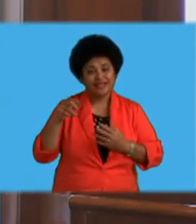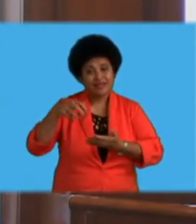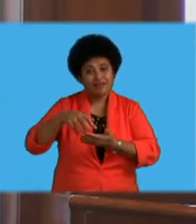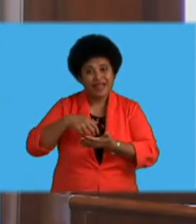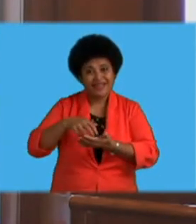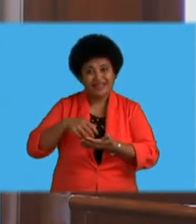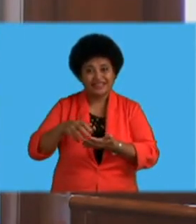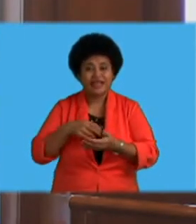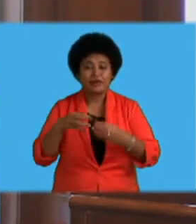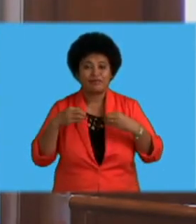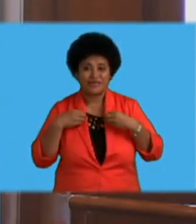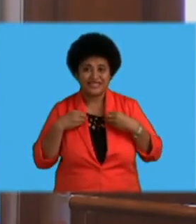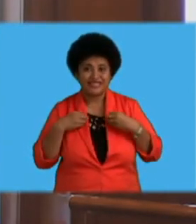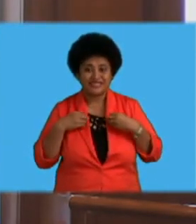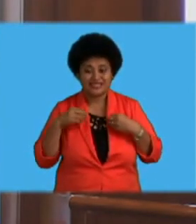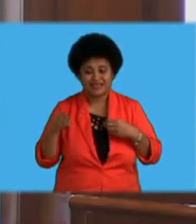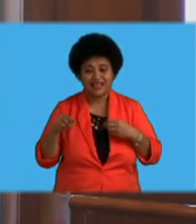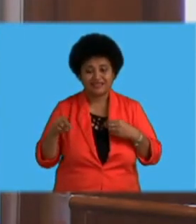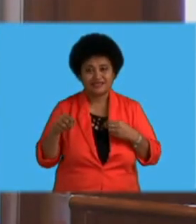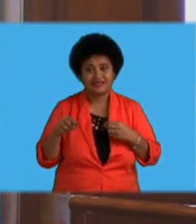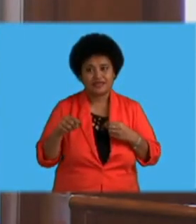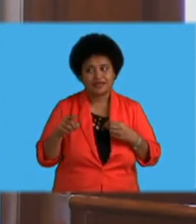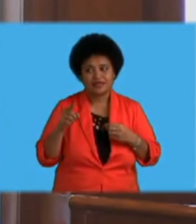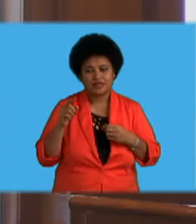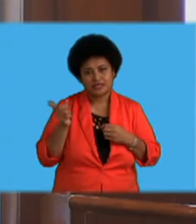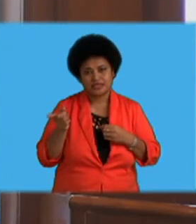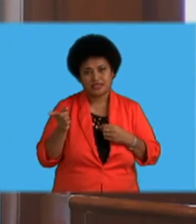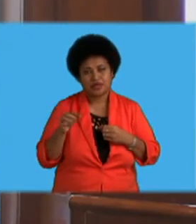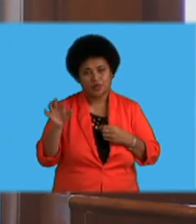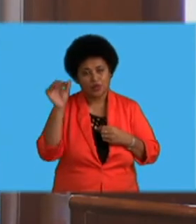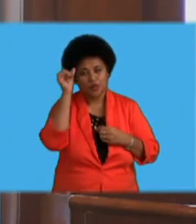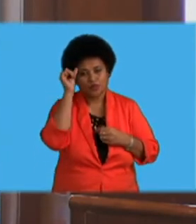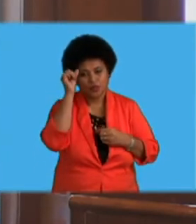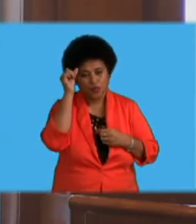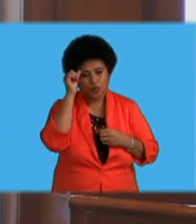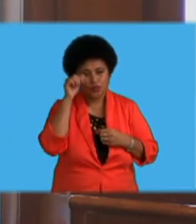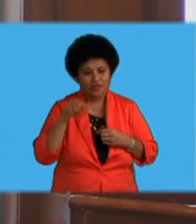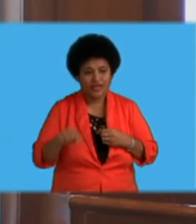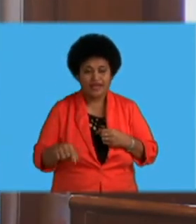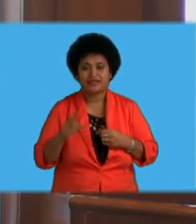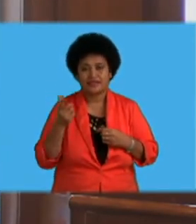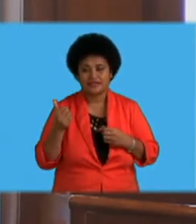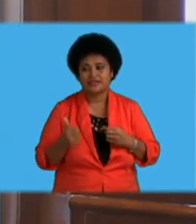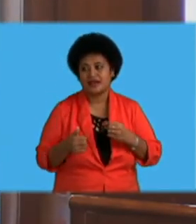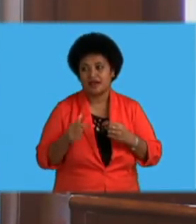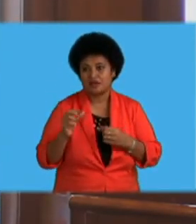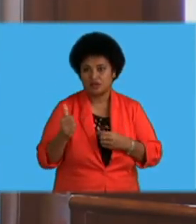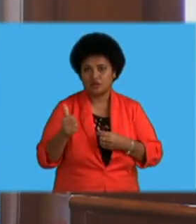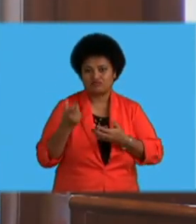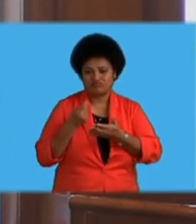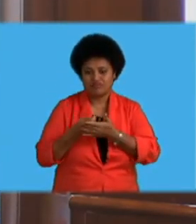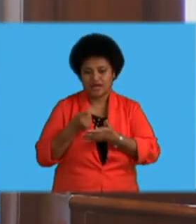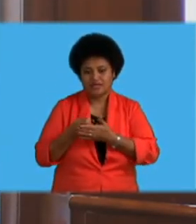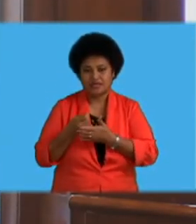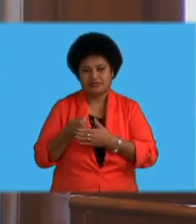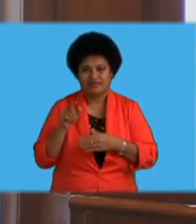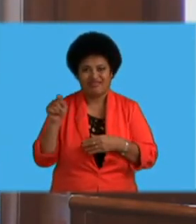well known to be one bordering on volatile market prices. And taking into account the